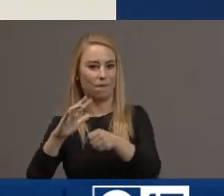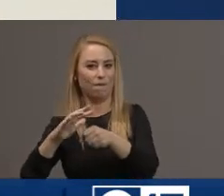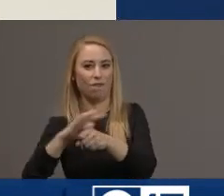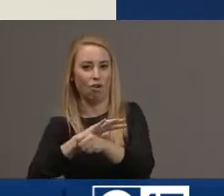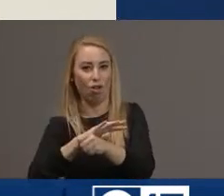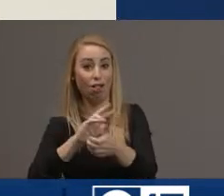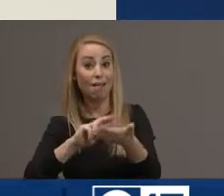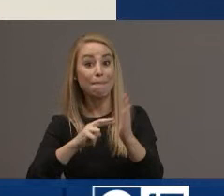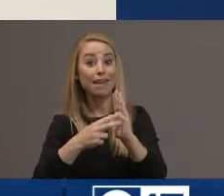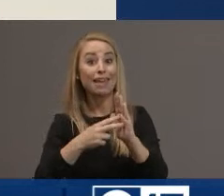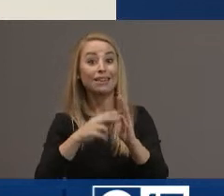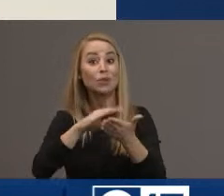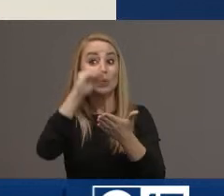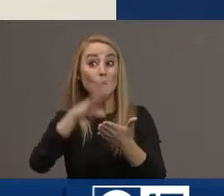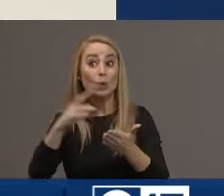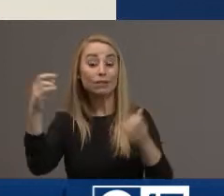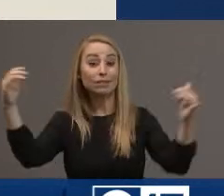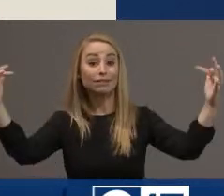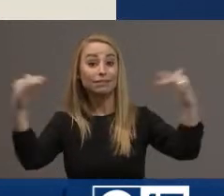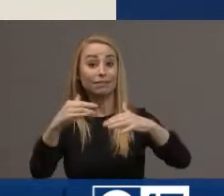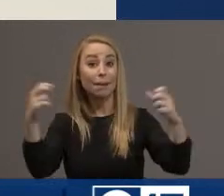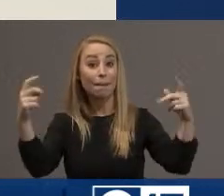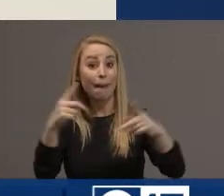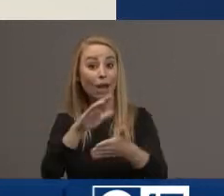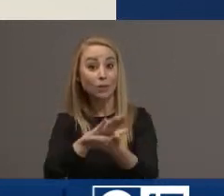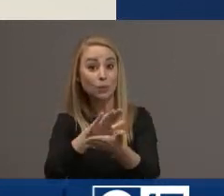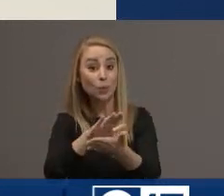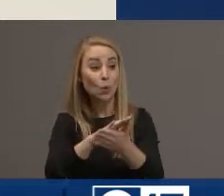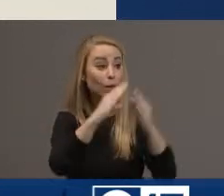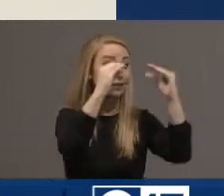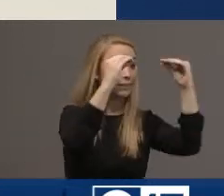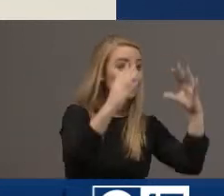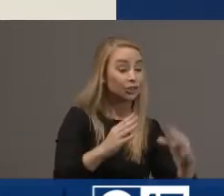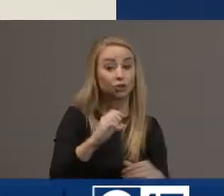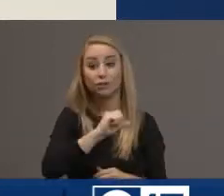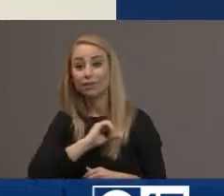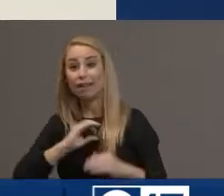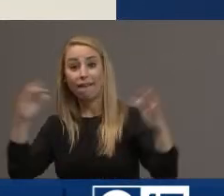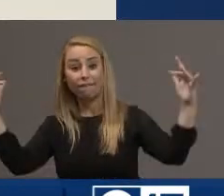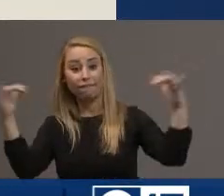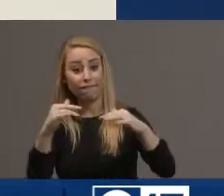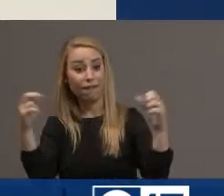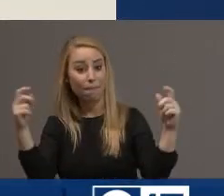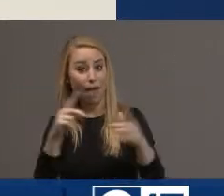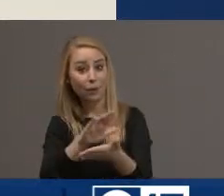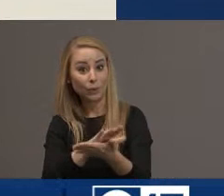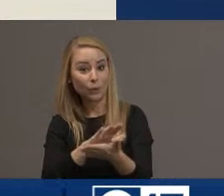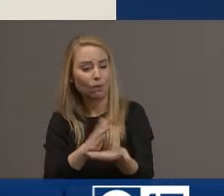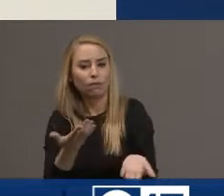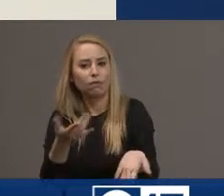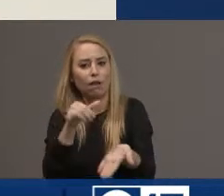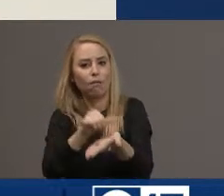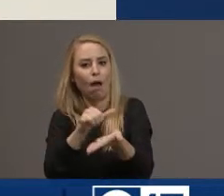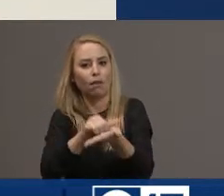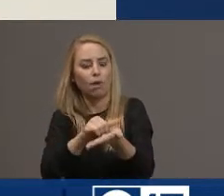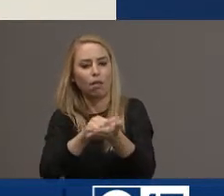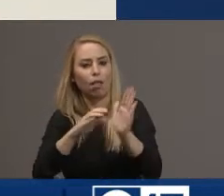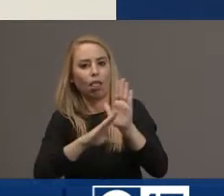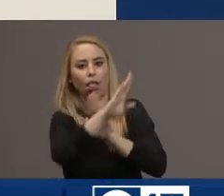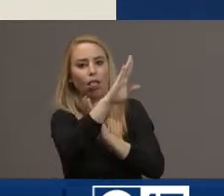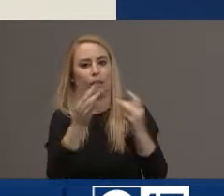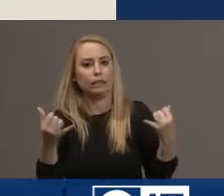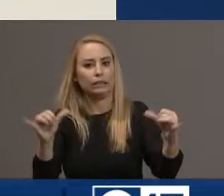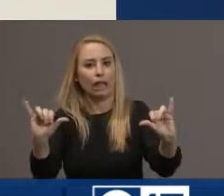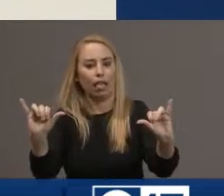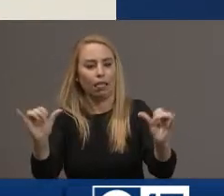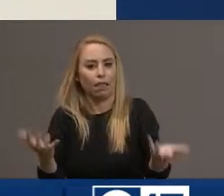where we're bringing students back to campus, asking our faculty and staff to come back to campus, when we're truly an exponential growth in the number of cases